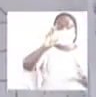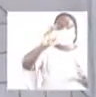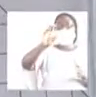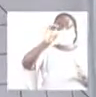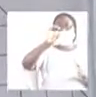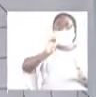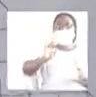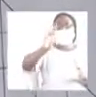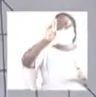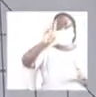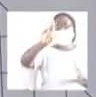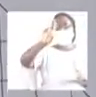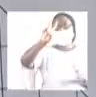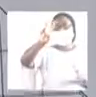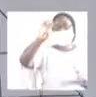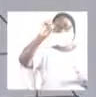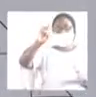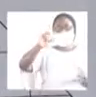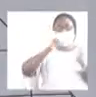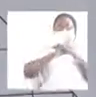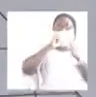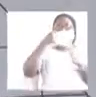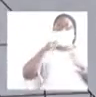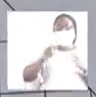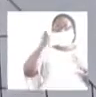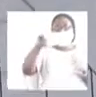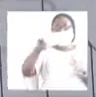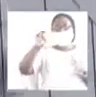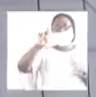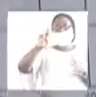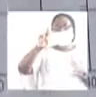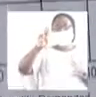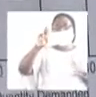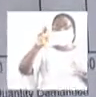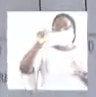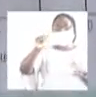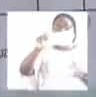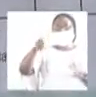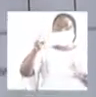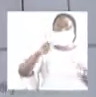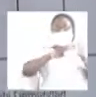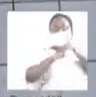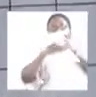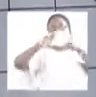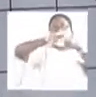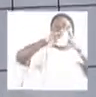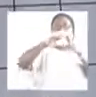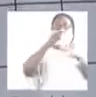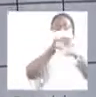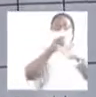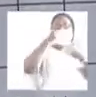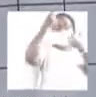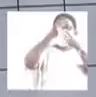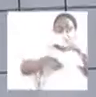to 10 dozens as the quantity demanded. Then when of course the price dropped to